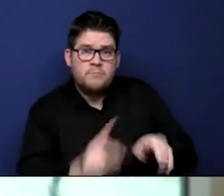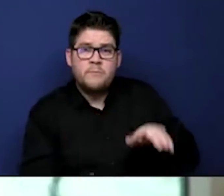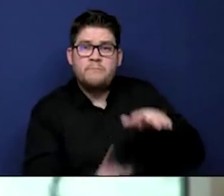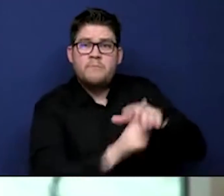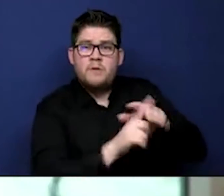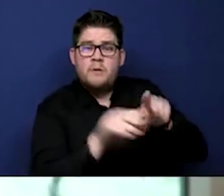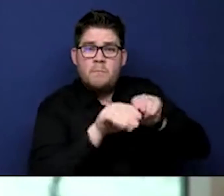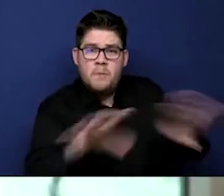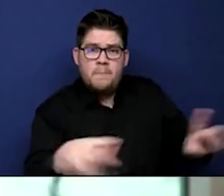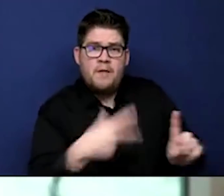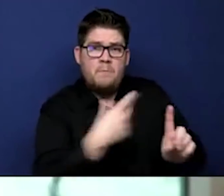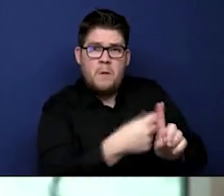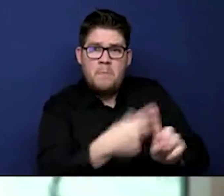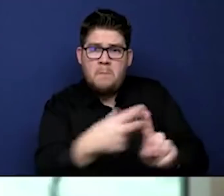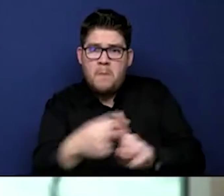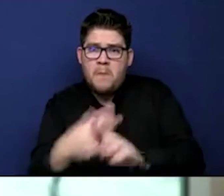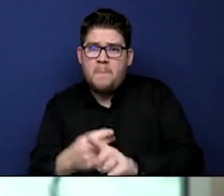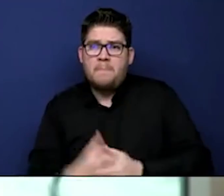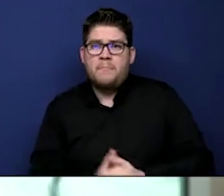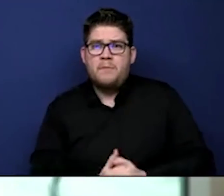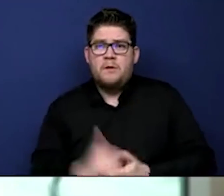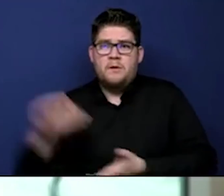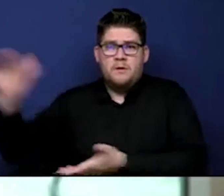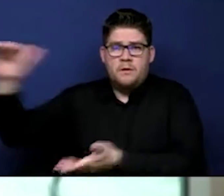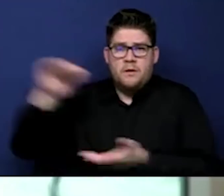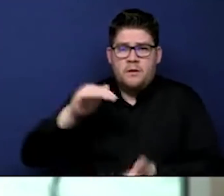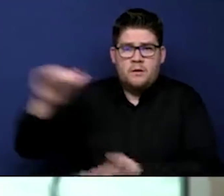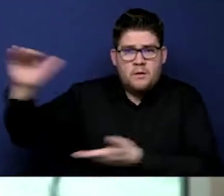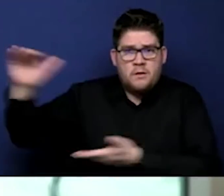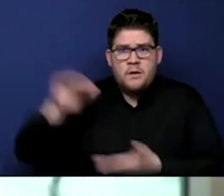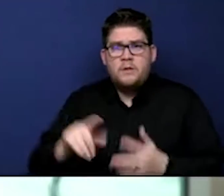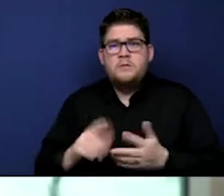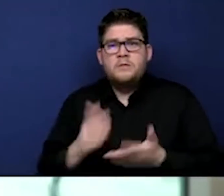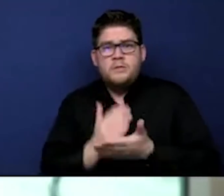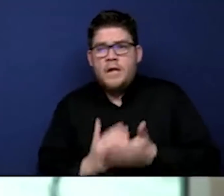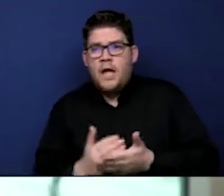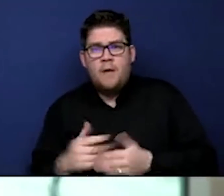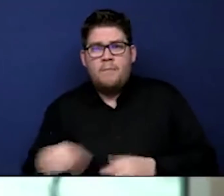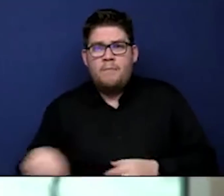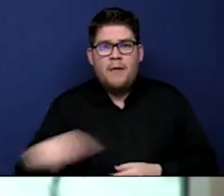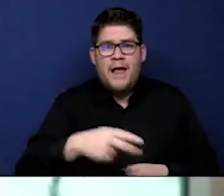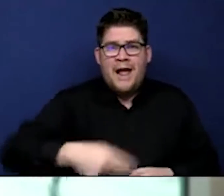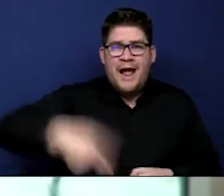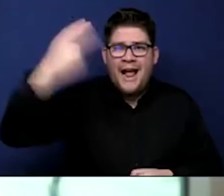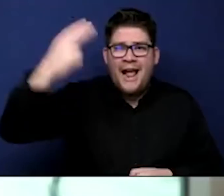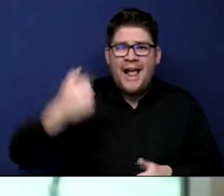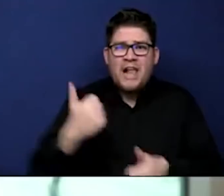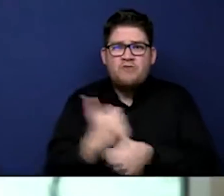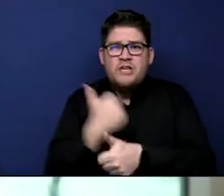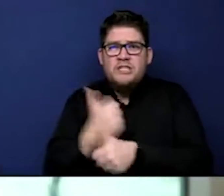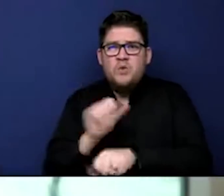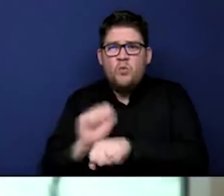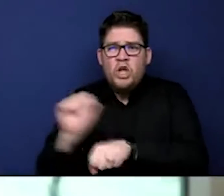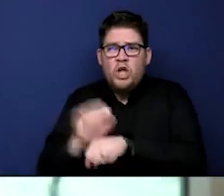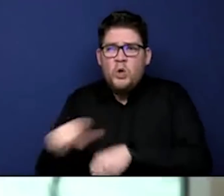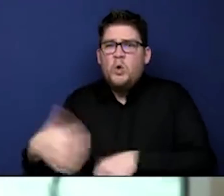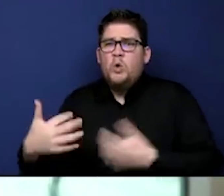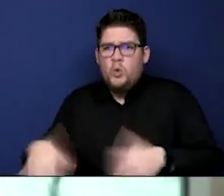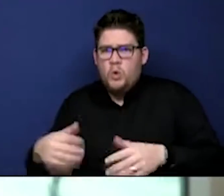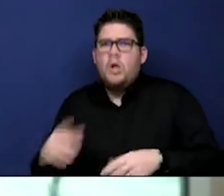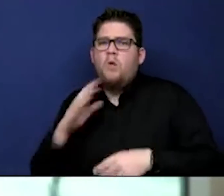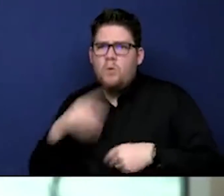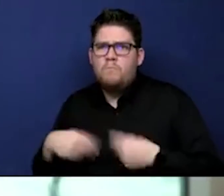at managing outbreaks in workplaces, we have gone a considerable way at some of the highest risk workplaces.